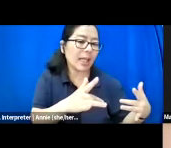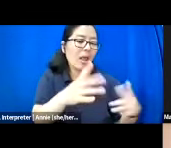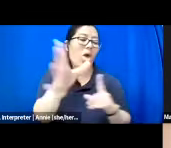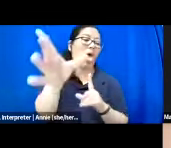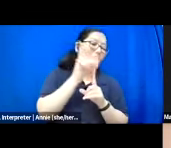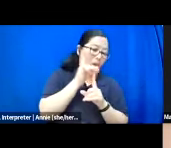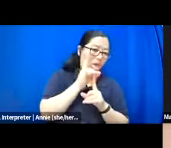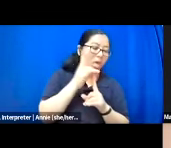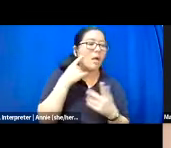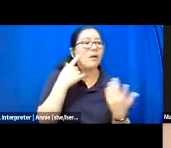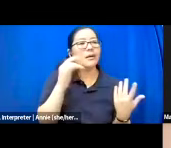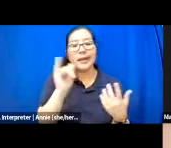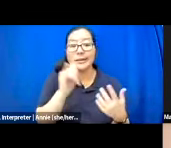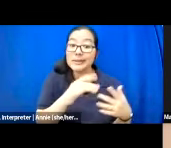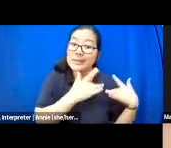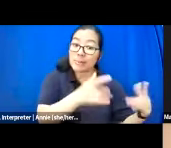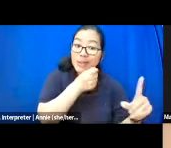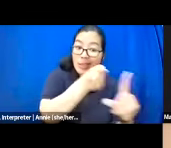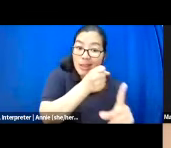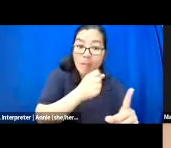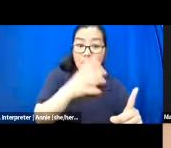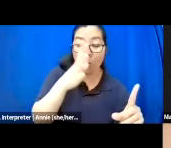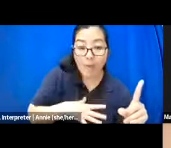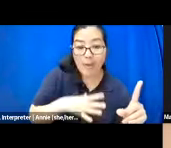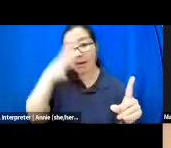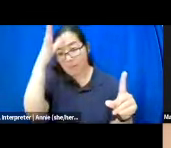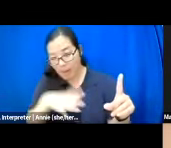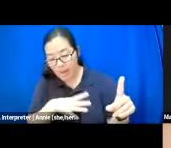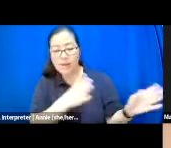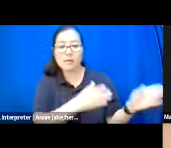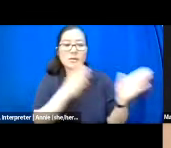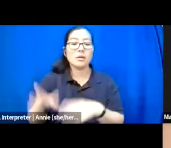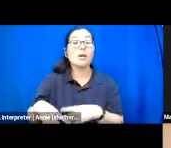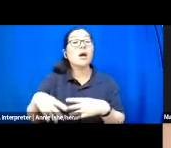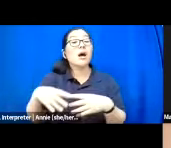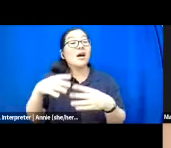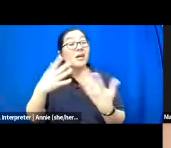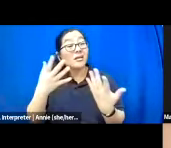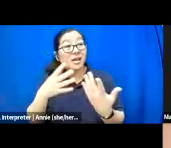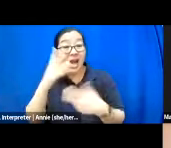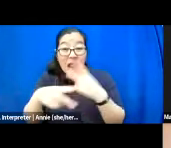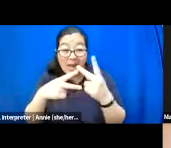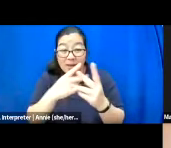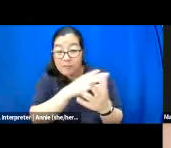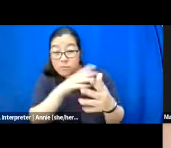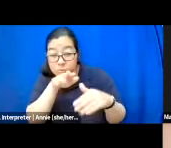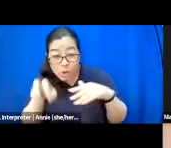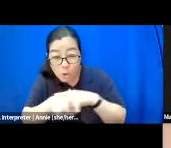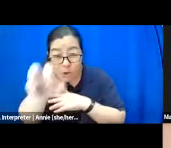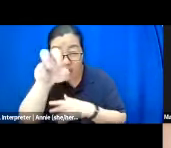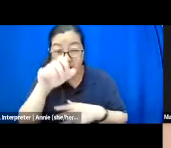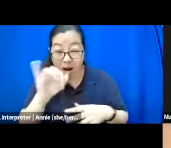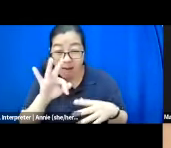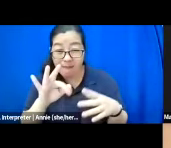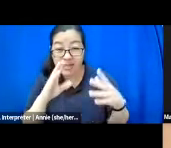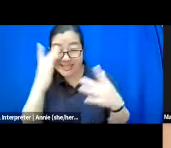what is the mechanism of the disease, what is a prognosis, how is he going to get better, is he not going to get better, how do people usually